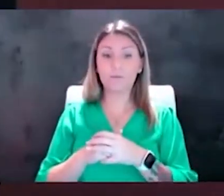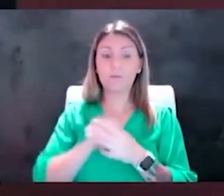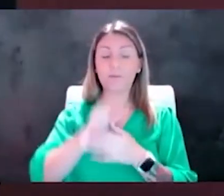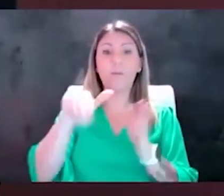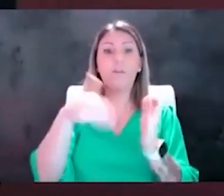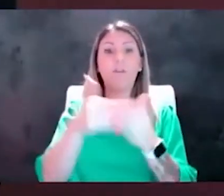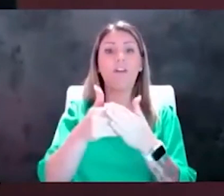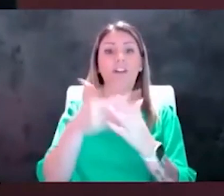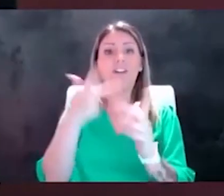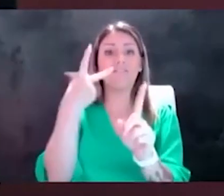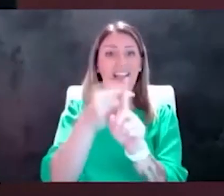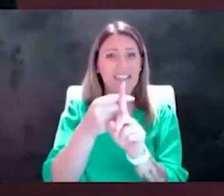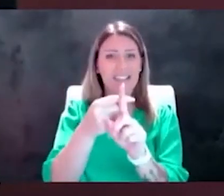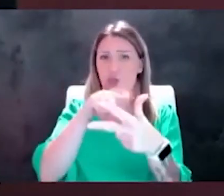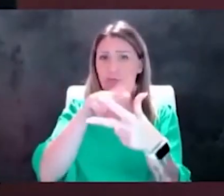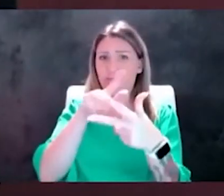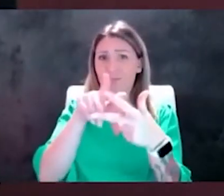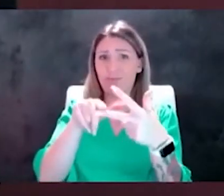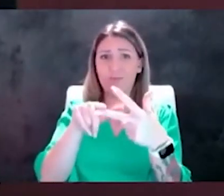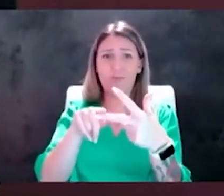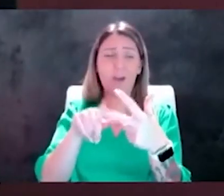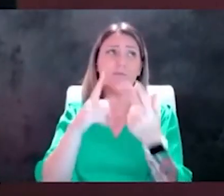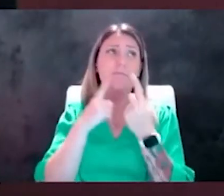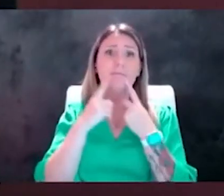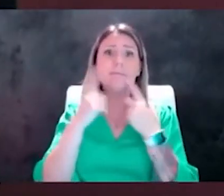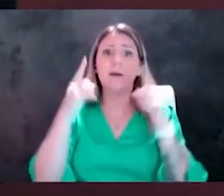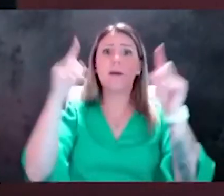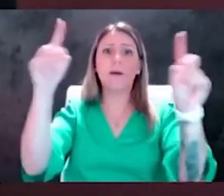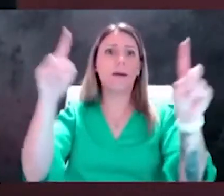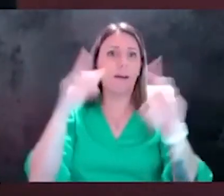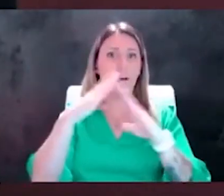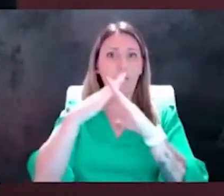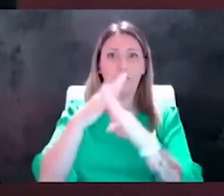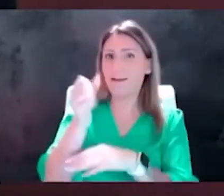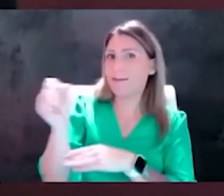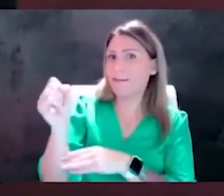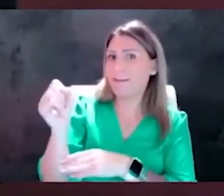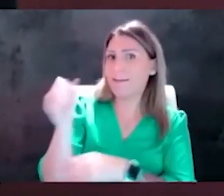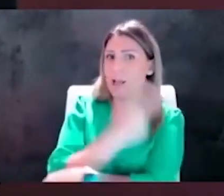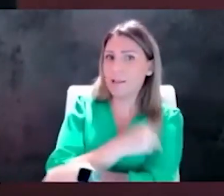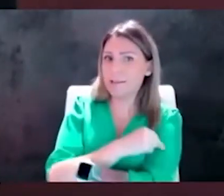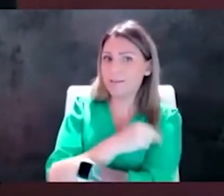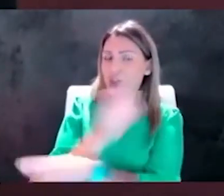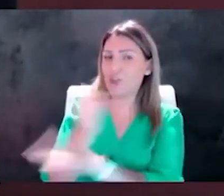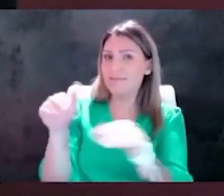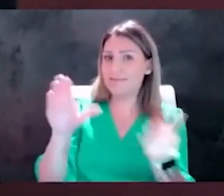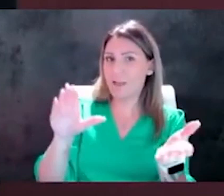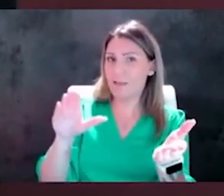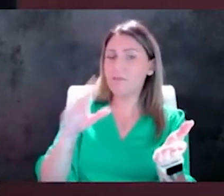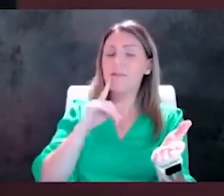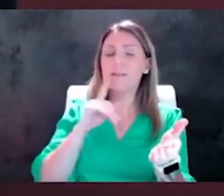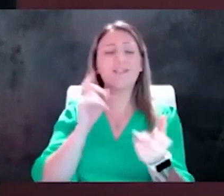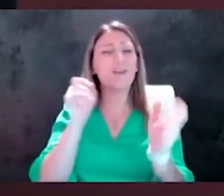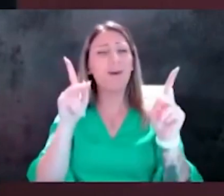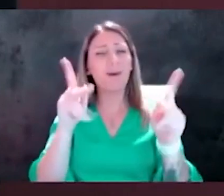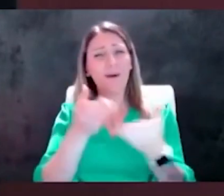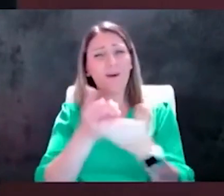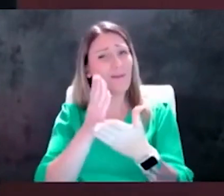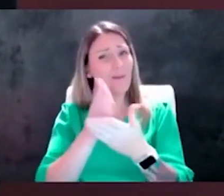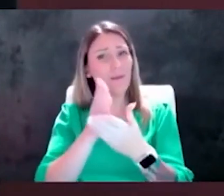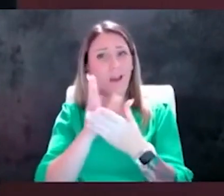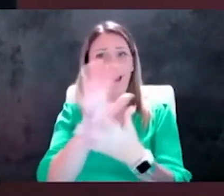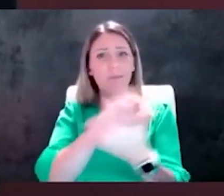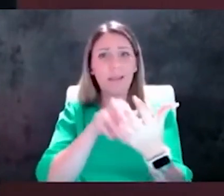are enormously successful at preventing hospitalization and death. I think it's okay to mix and match. I don't know that we can give you